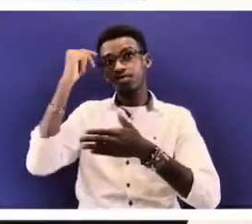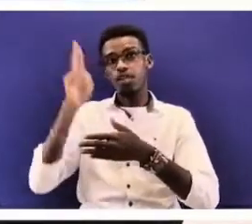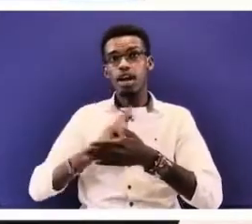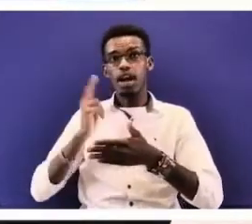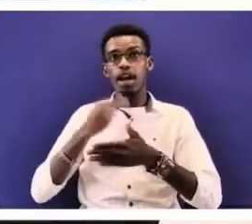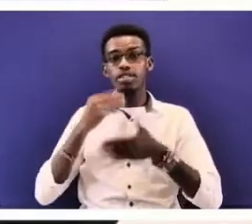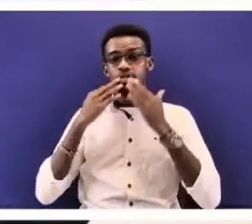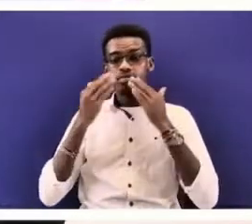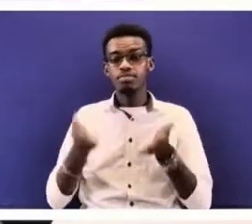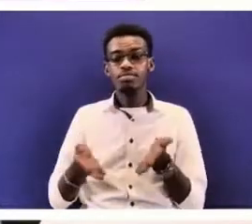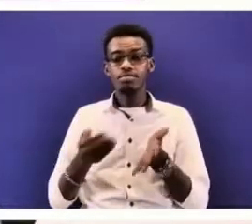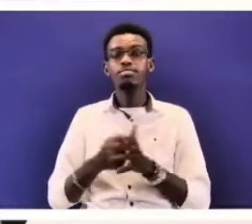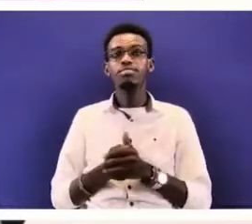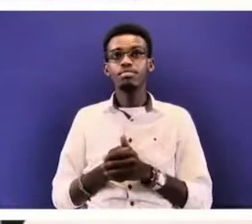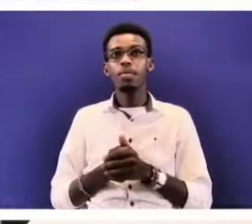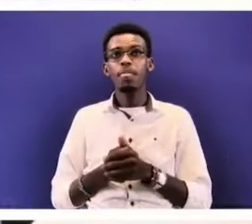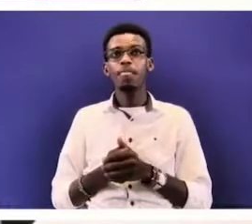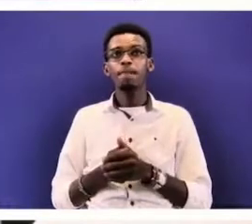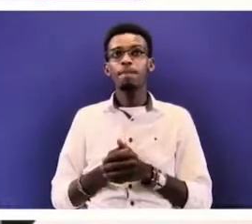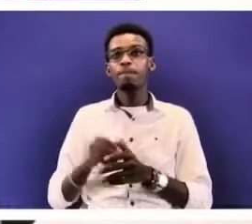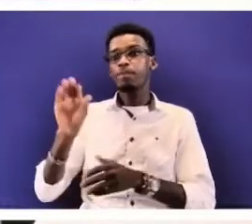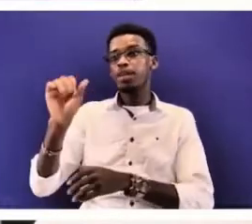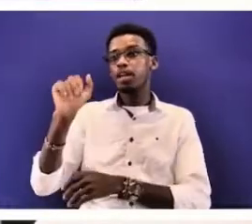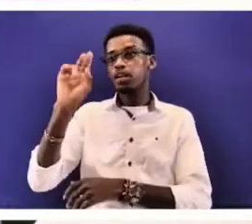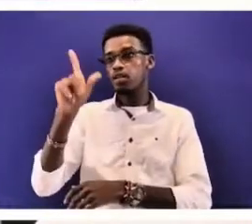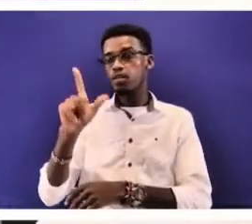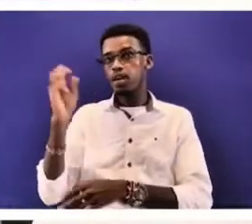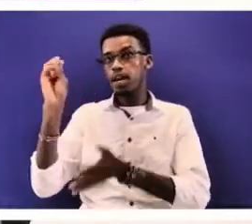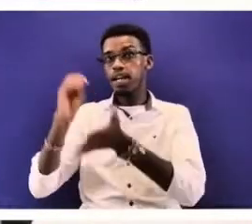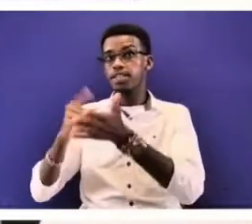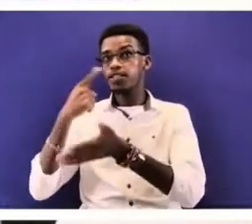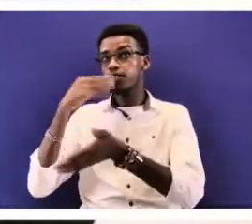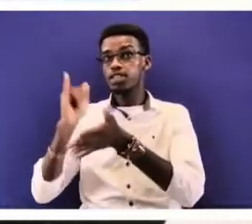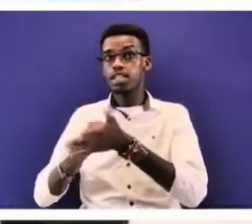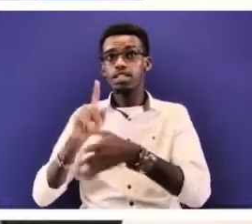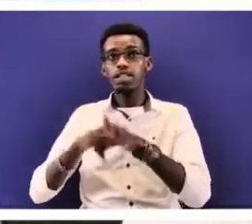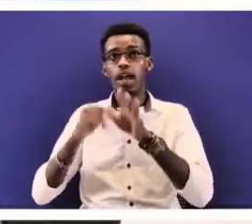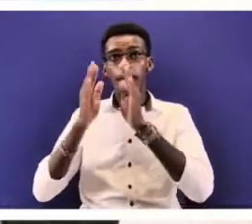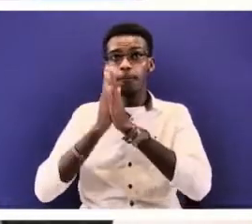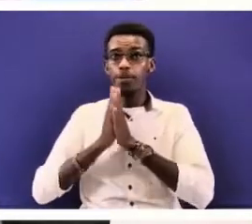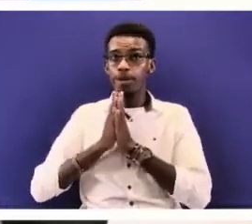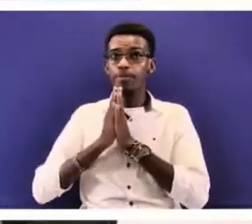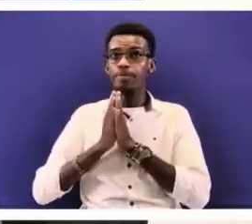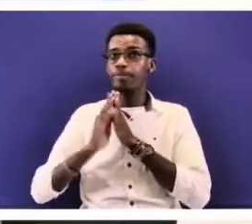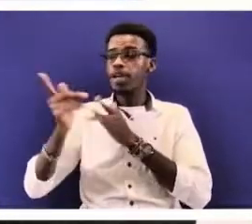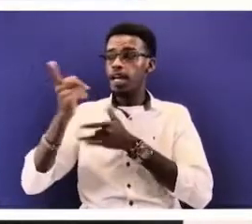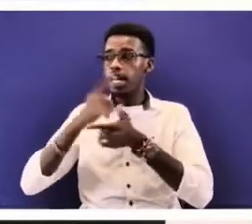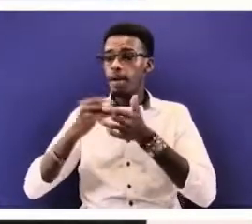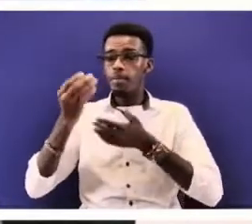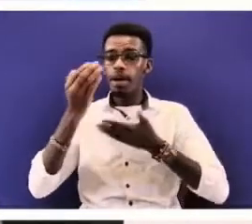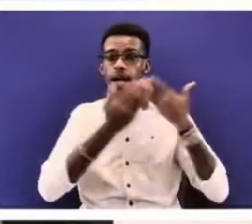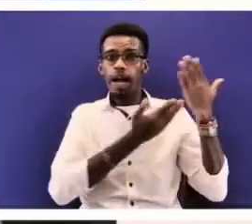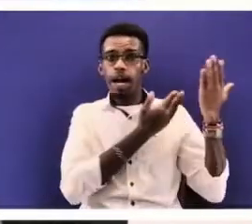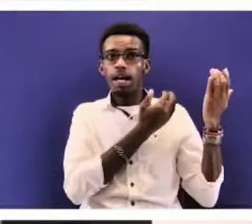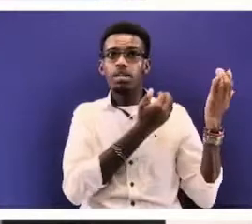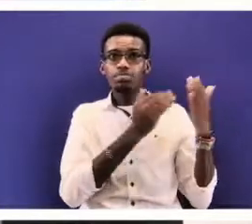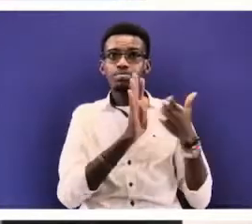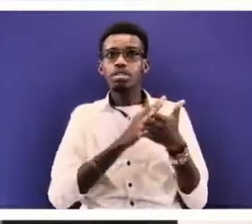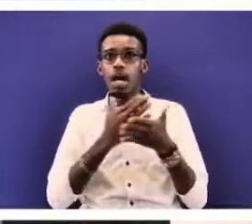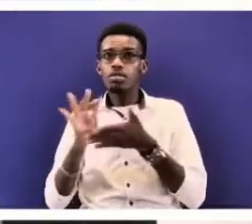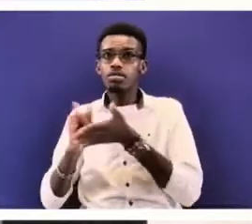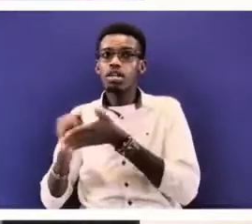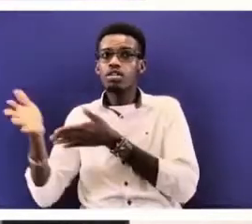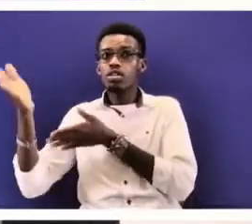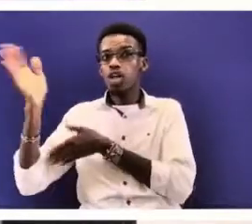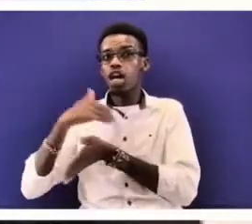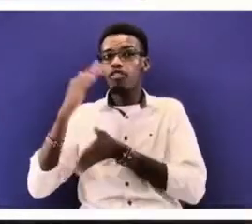you. Carol once again has said this when she prayed. Come expecting something. Come knowing that God